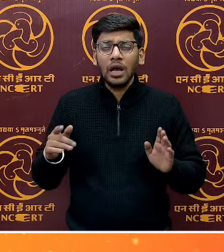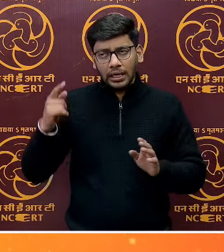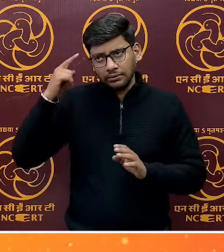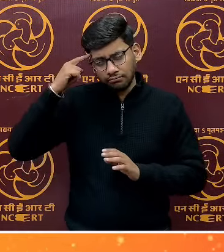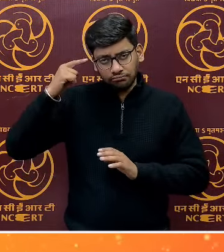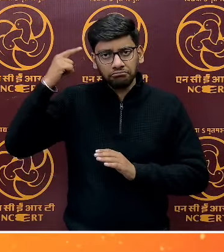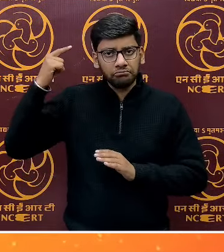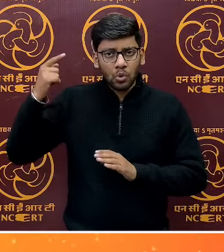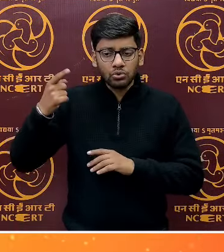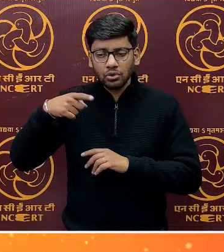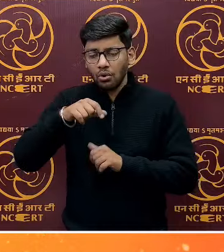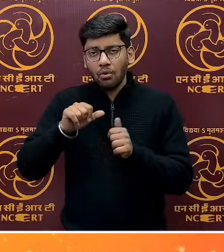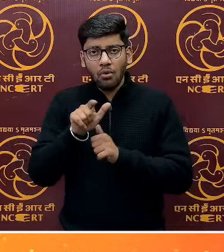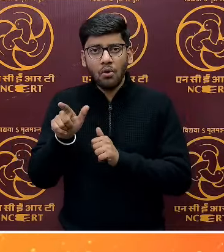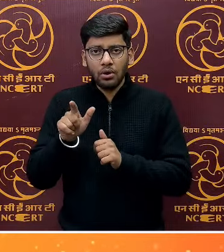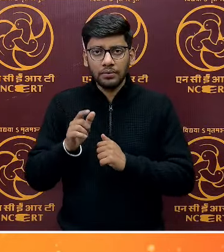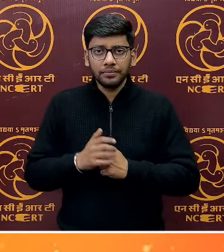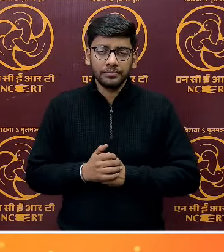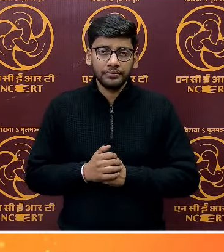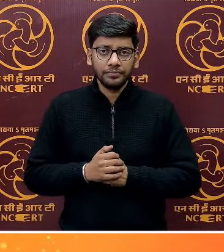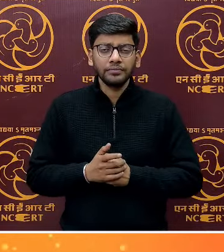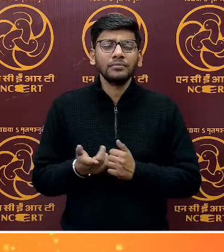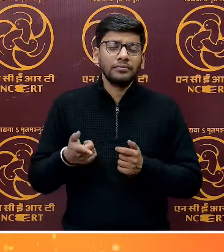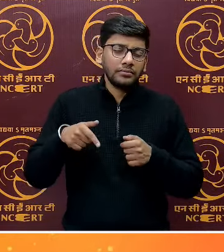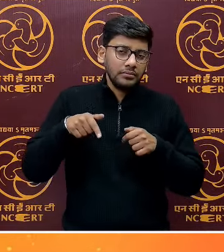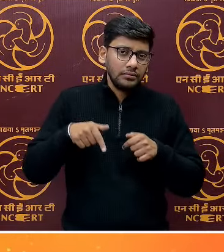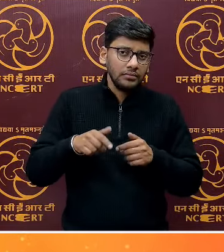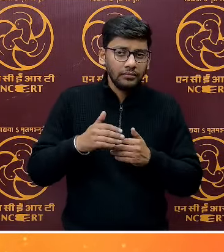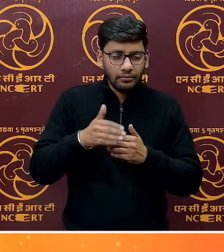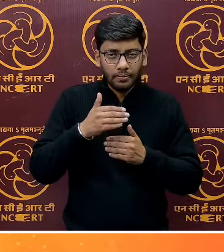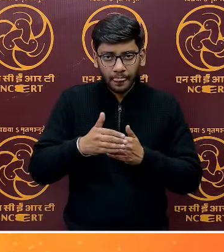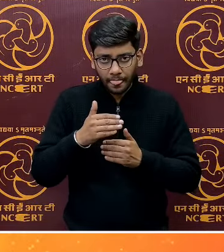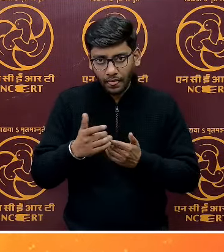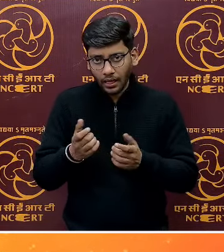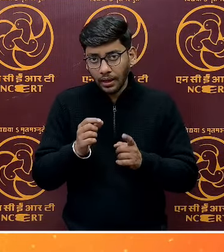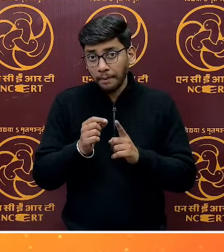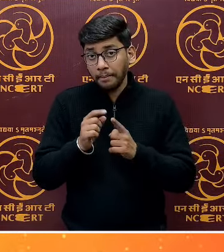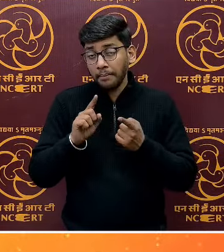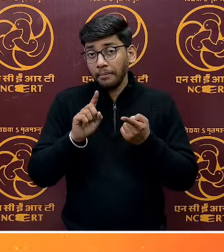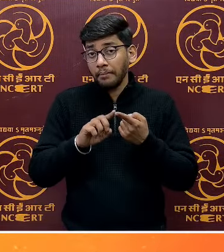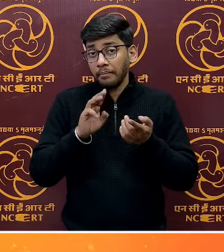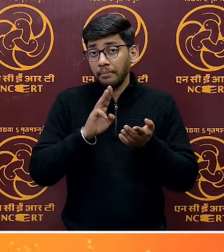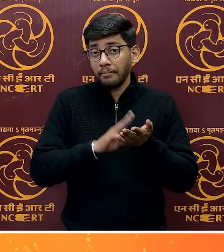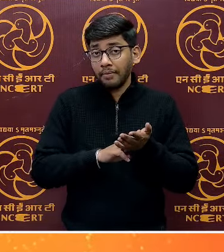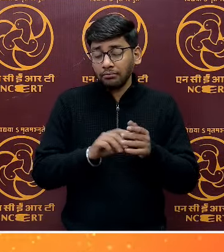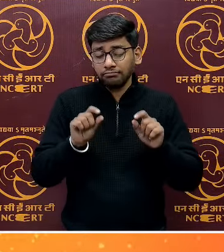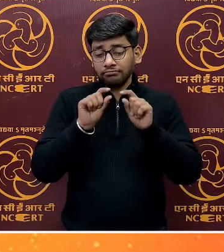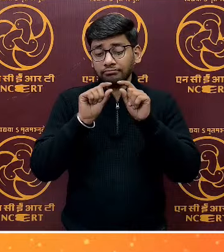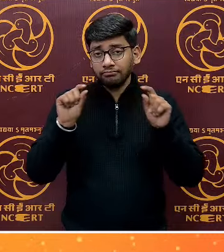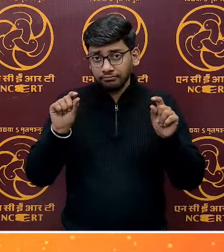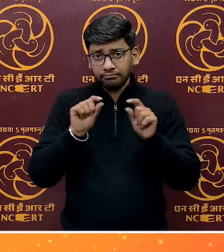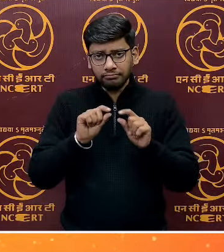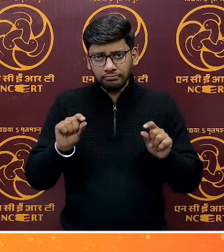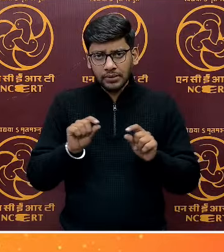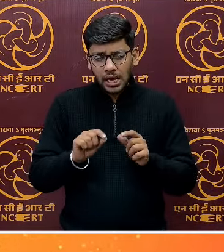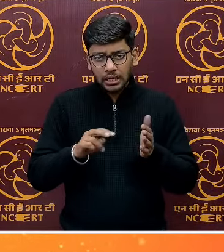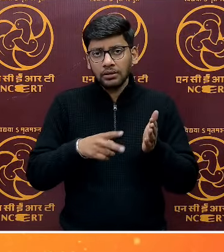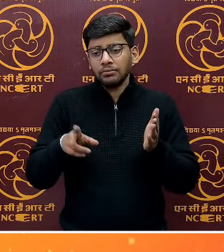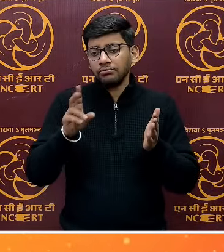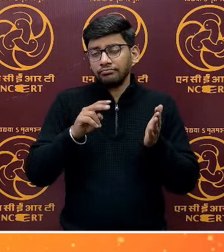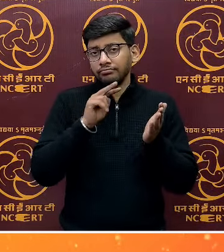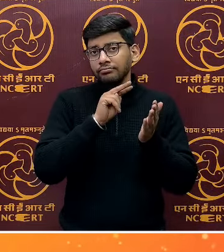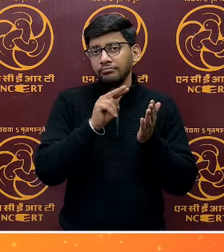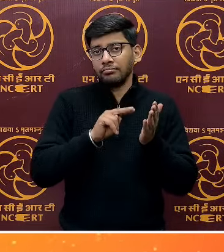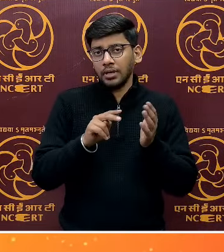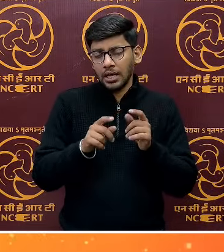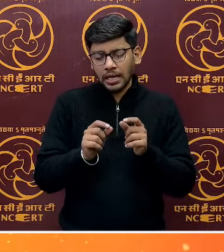everywhere. Yes. So let's go over the poem line by line, and then I'll also